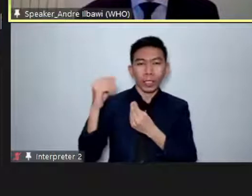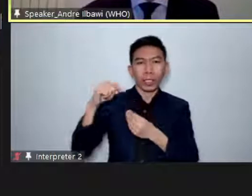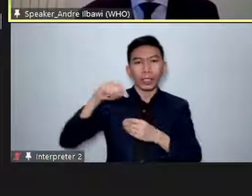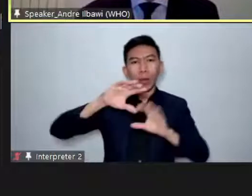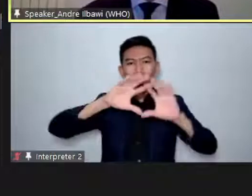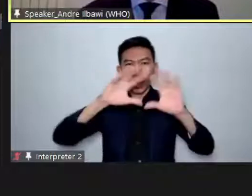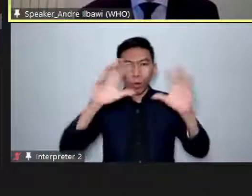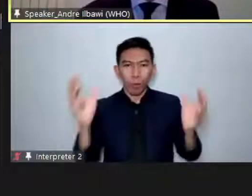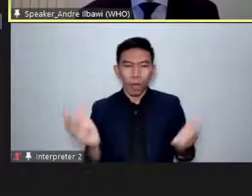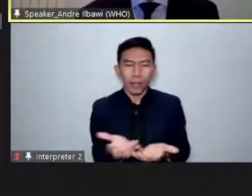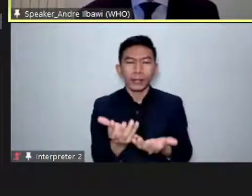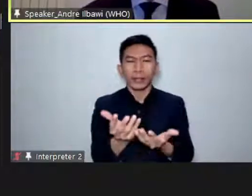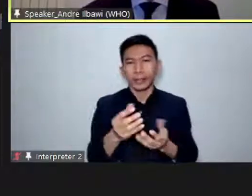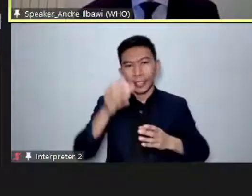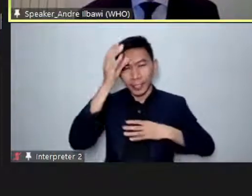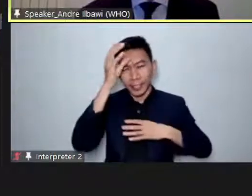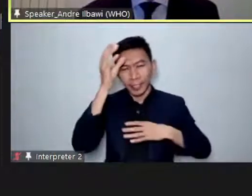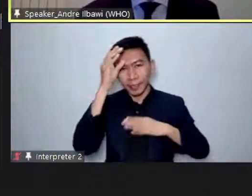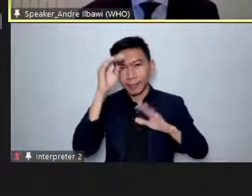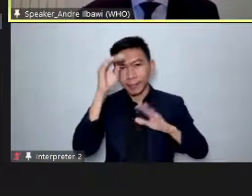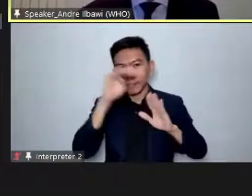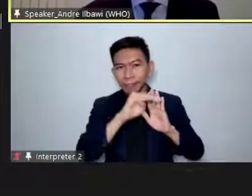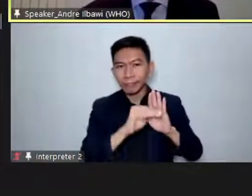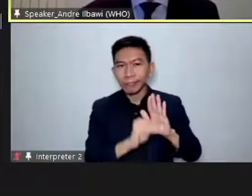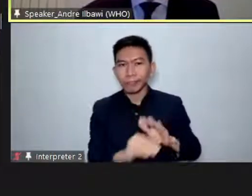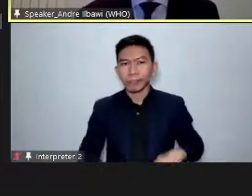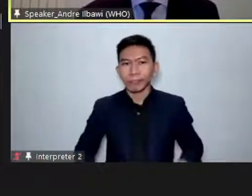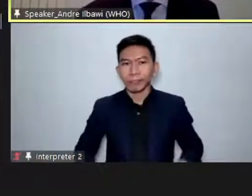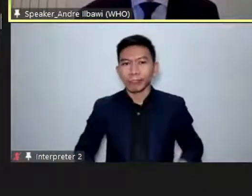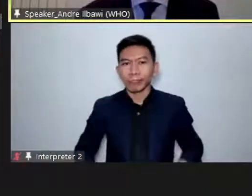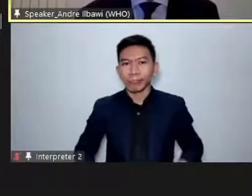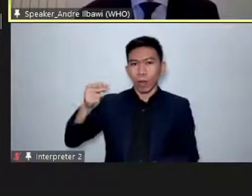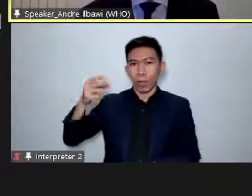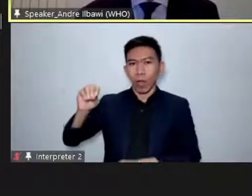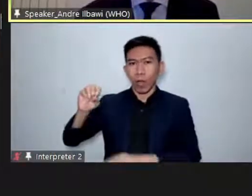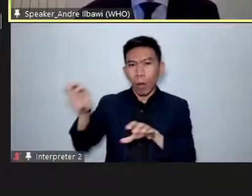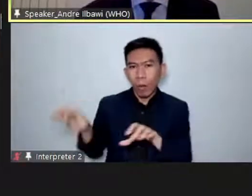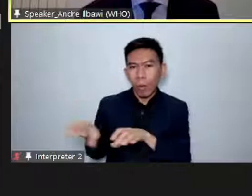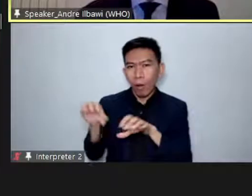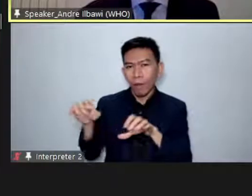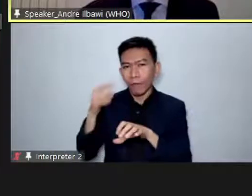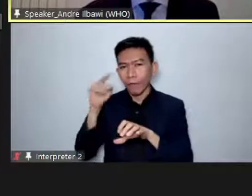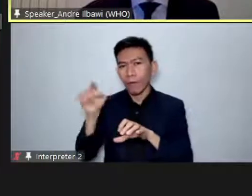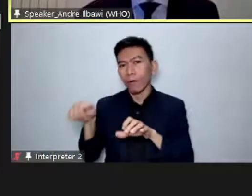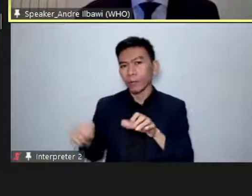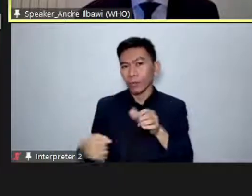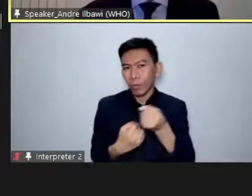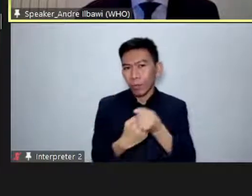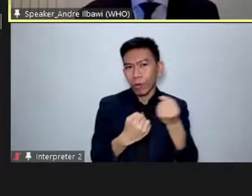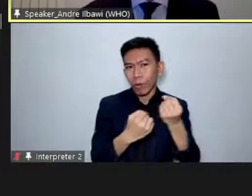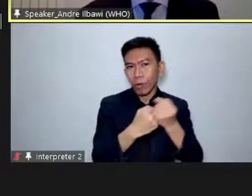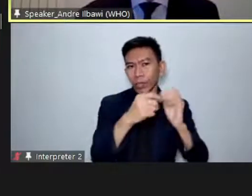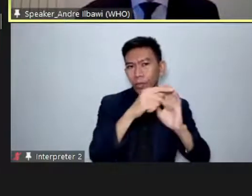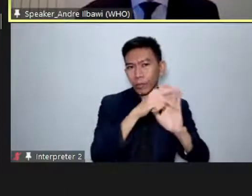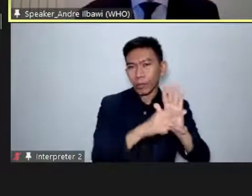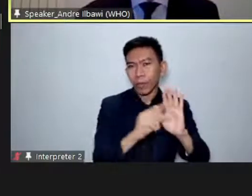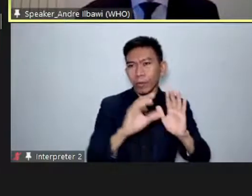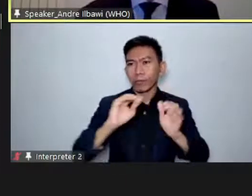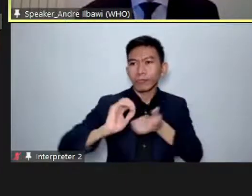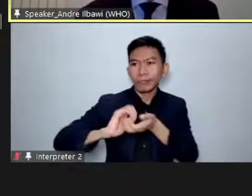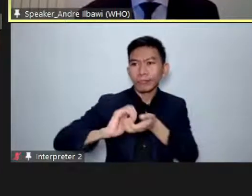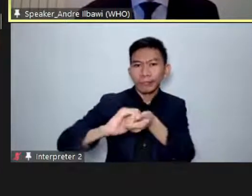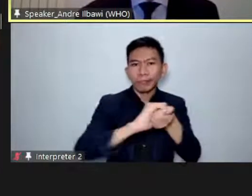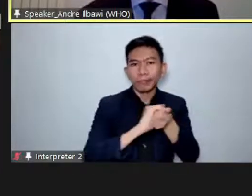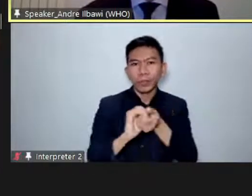agenda. What have we worked to do within the WHO to advance key principles, and where can we as a community respond to support